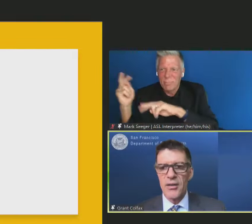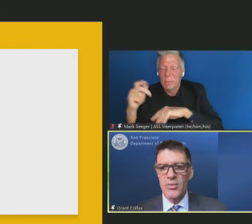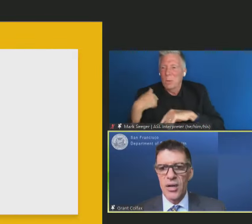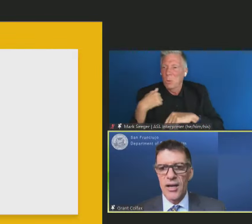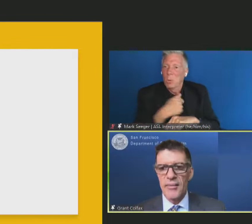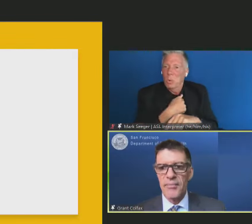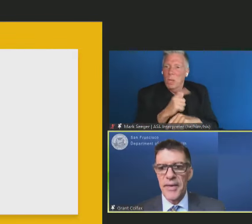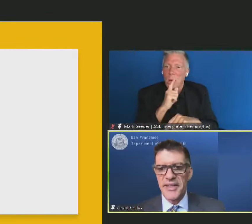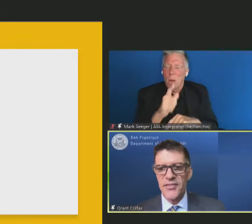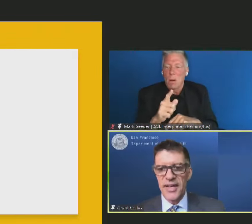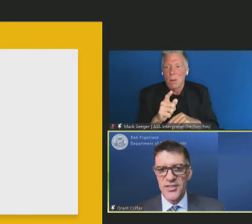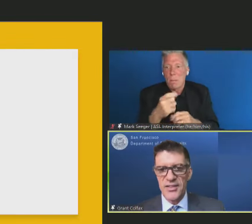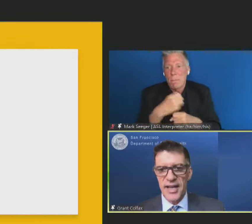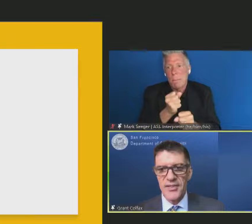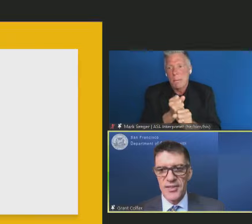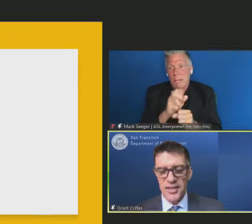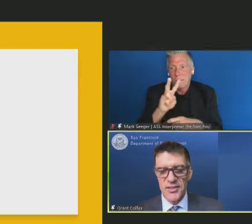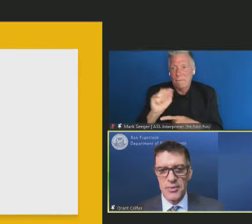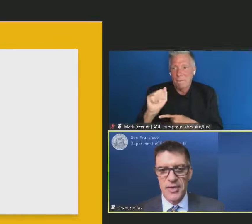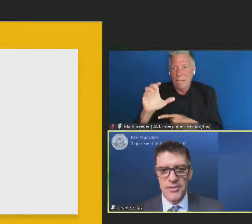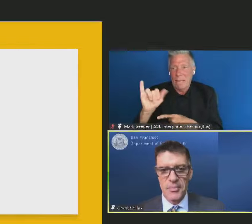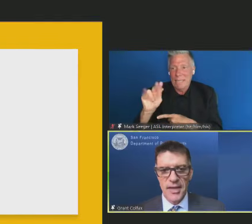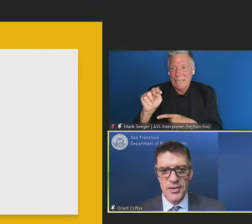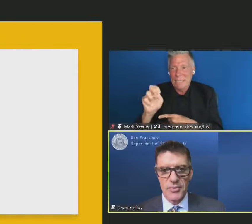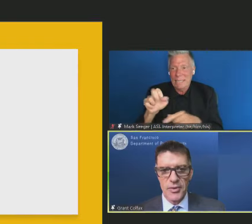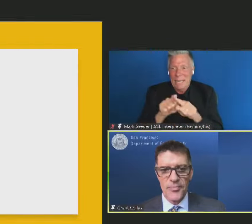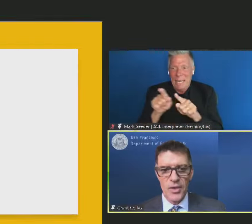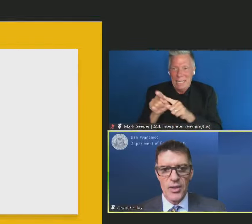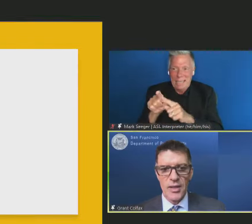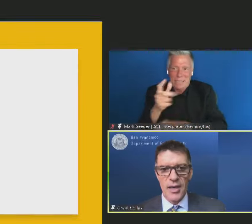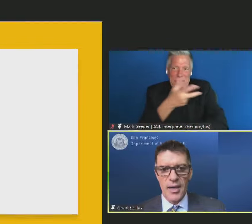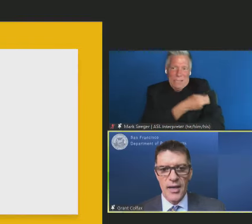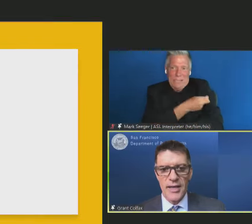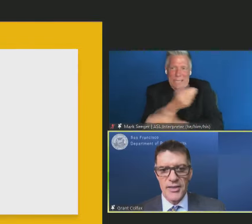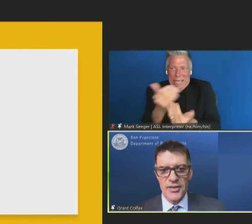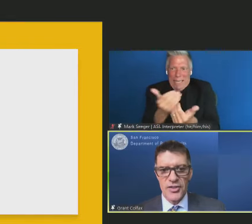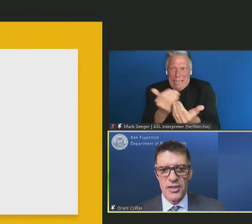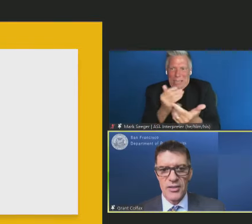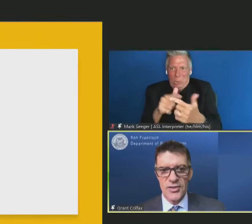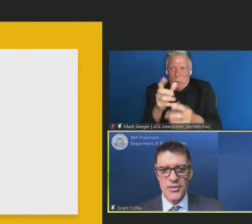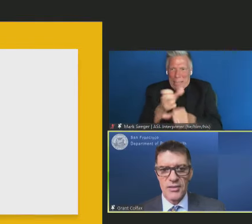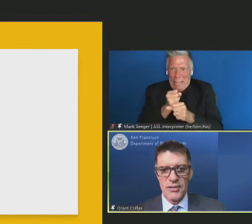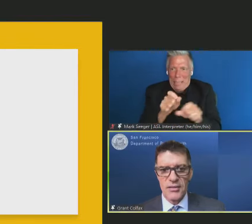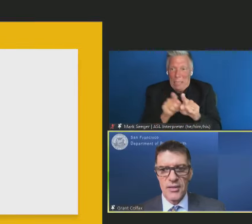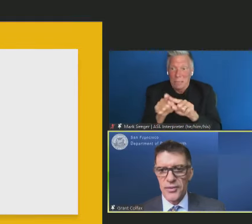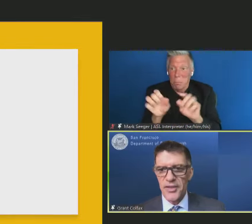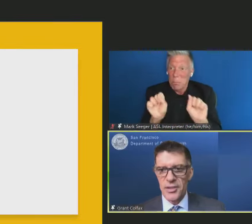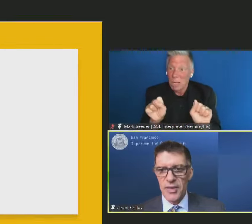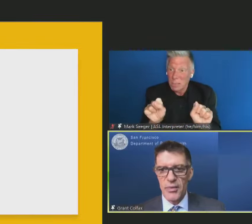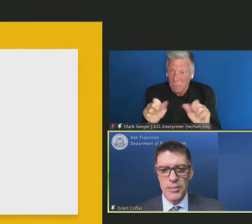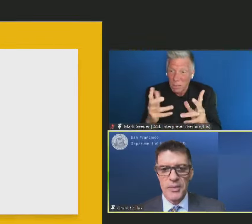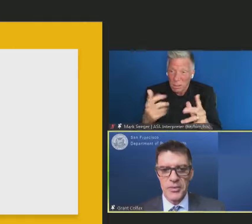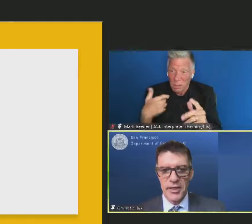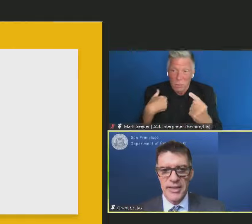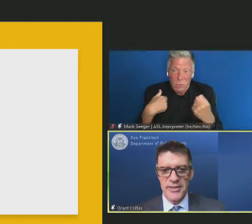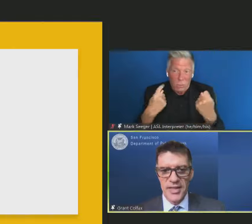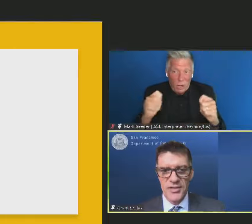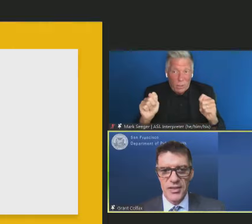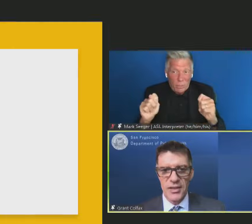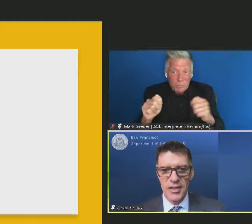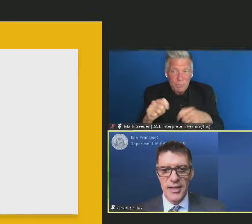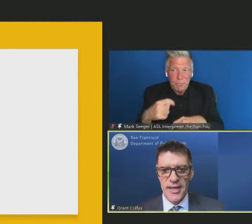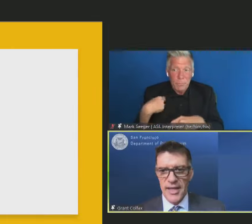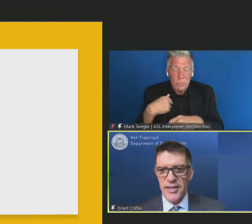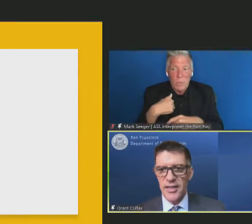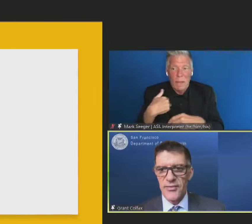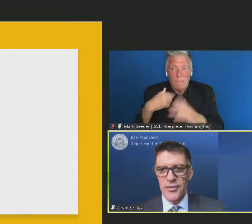are making vaccine as accessible as possible. In addition, there's information about where people can get